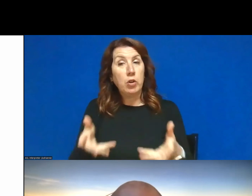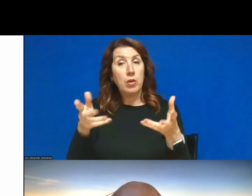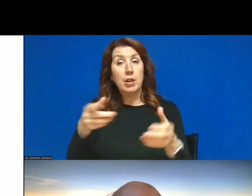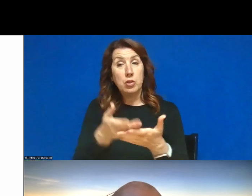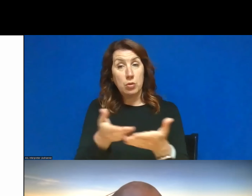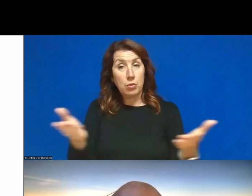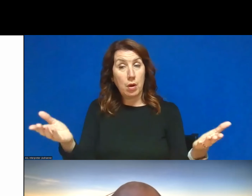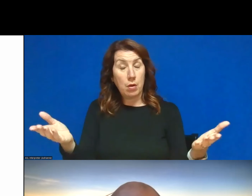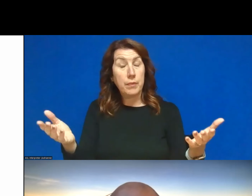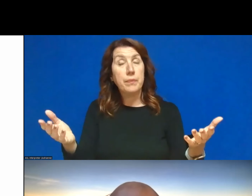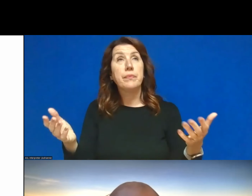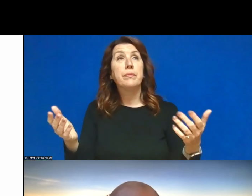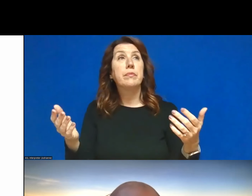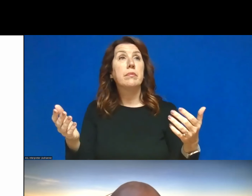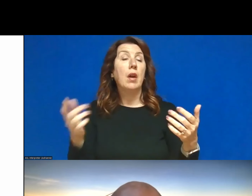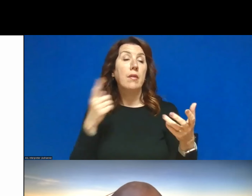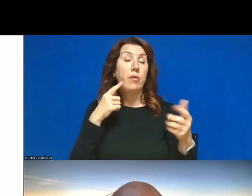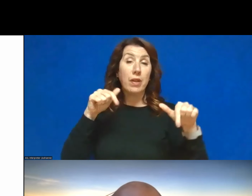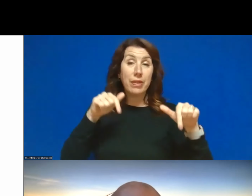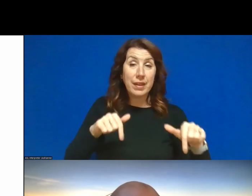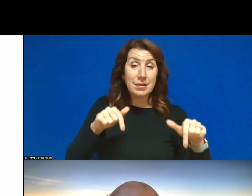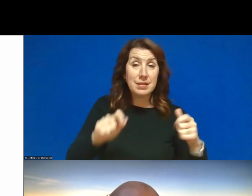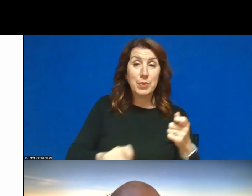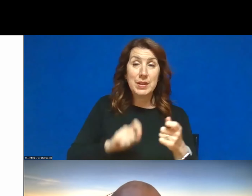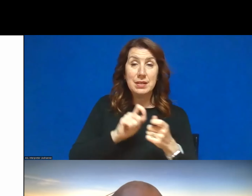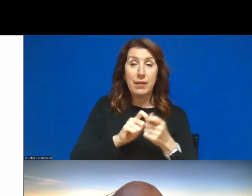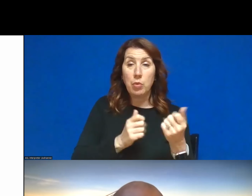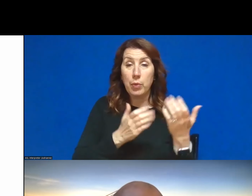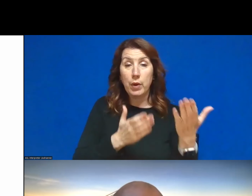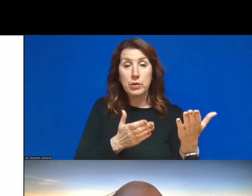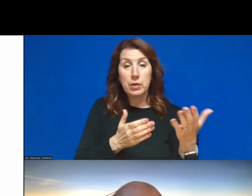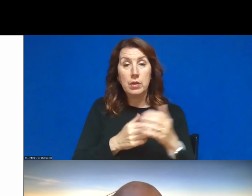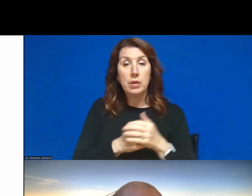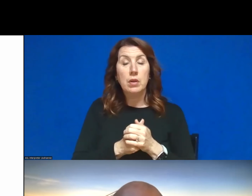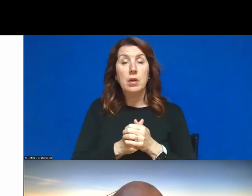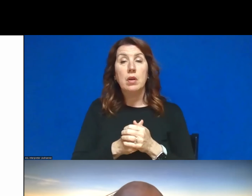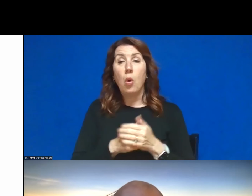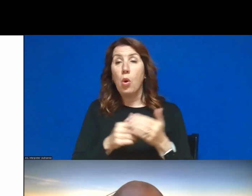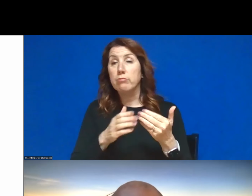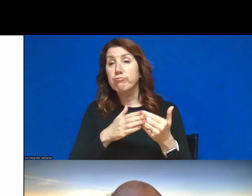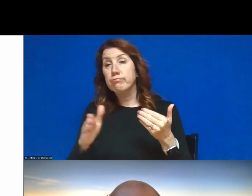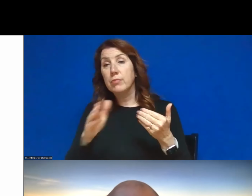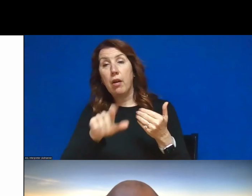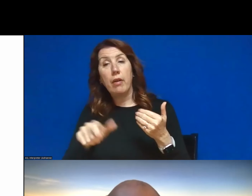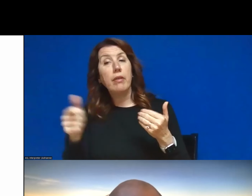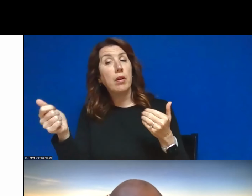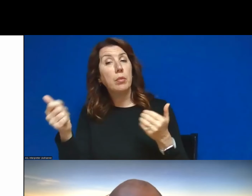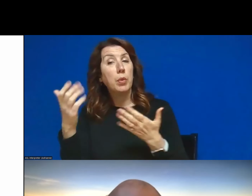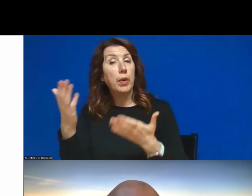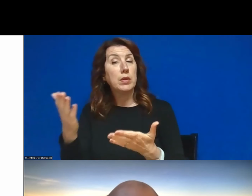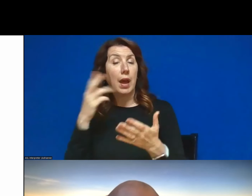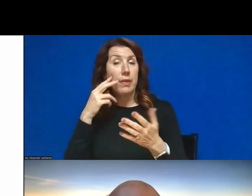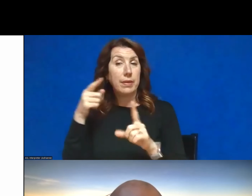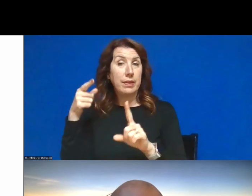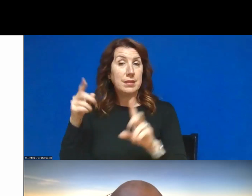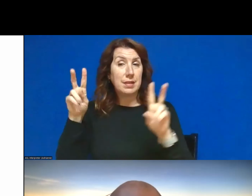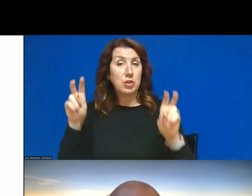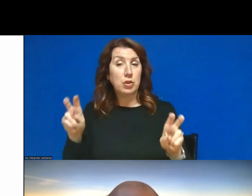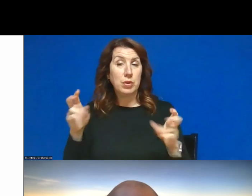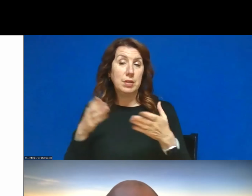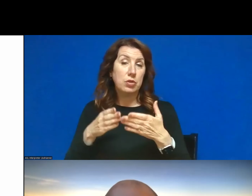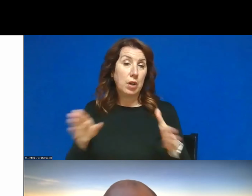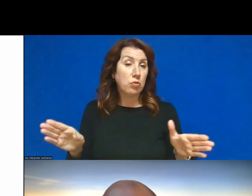forward, whether it's for this specific proposal, but even beyond just this proposal on these issues